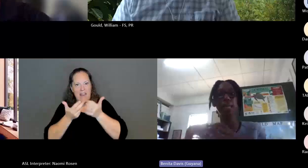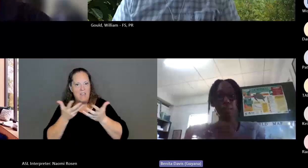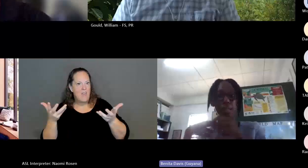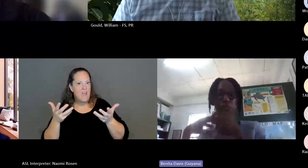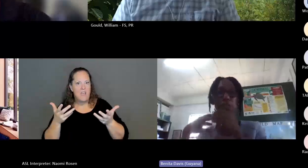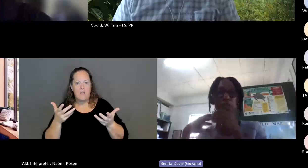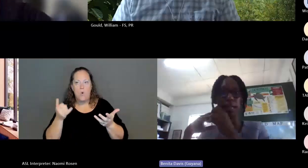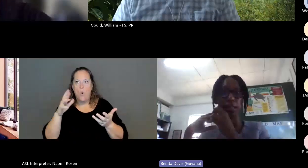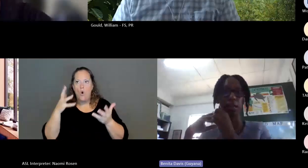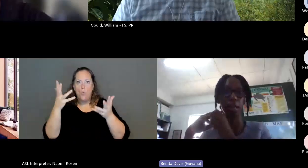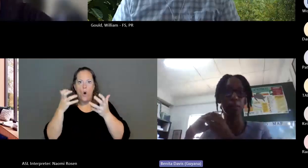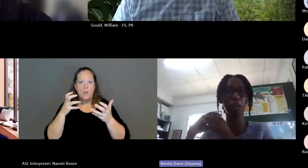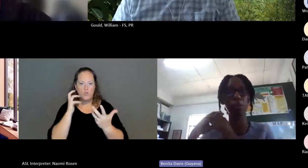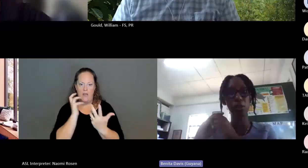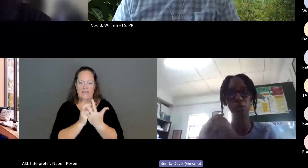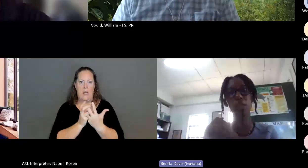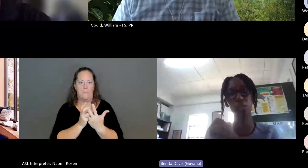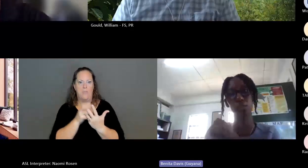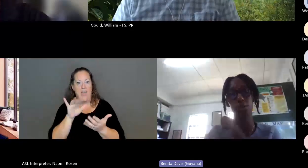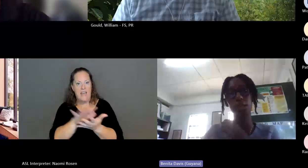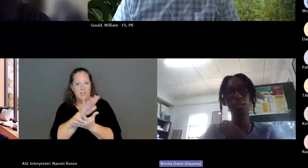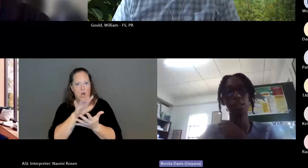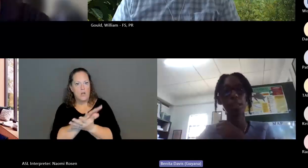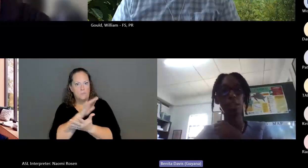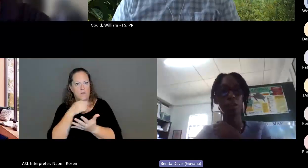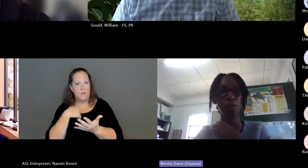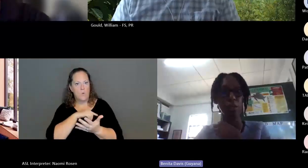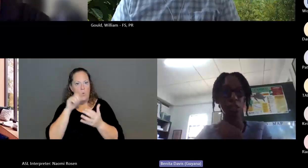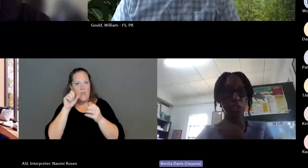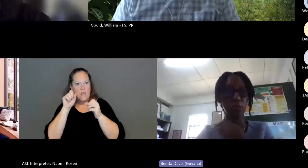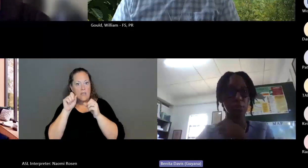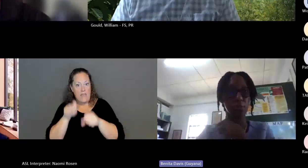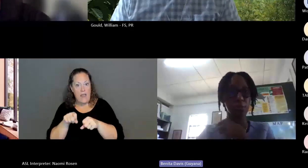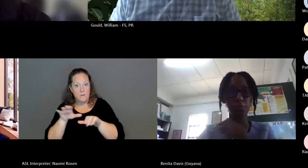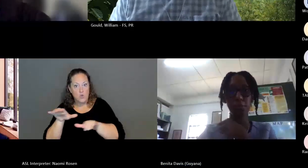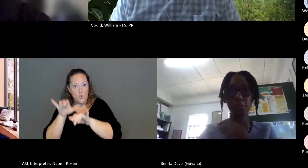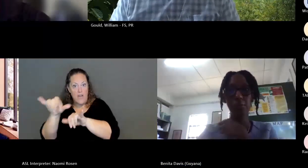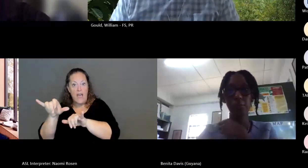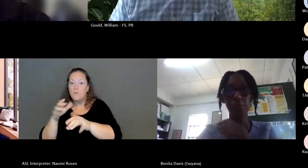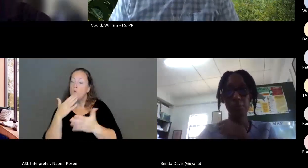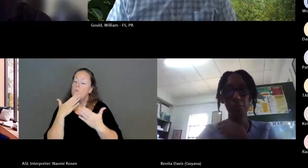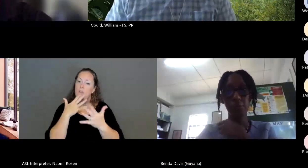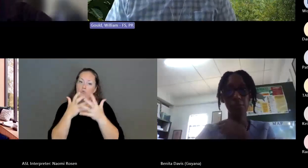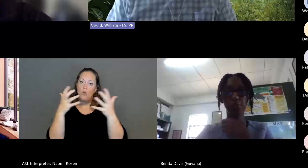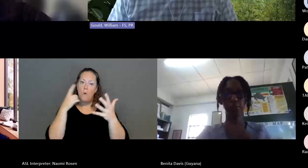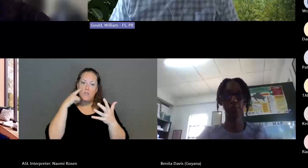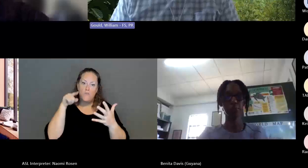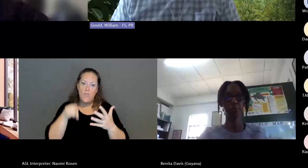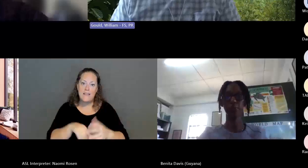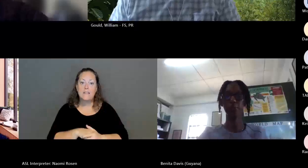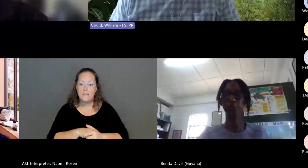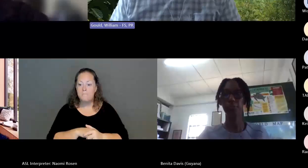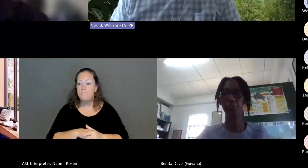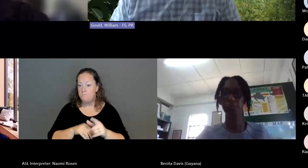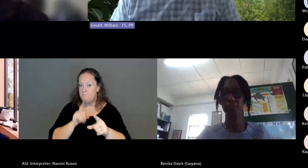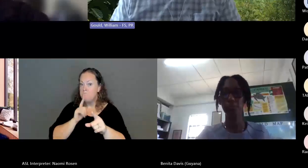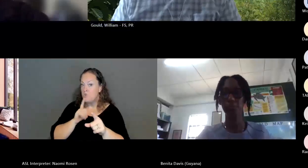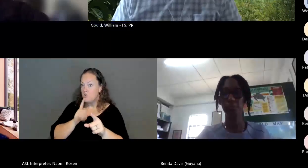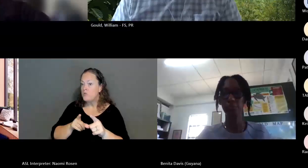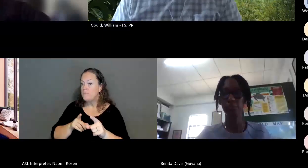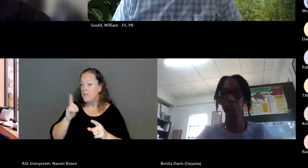to make adaptations to that document, how best we can do so. So thank you very much. Sure. Thank you,